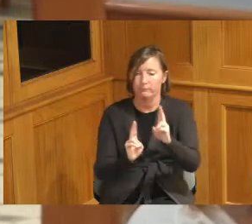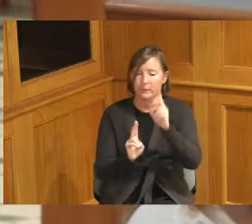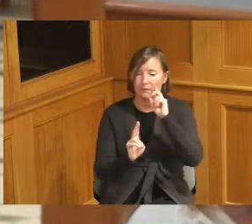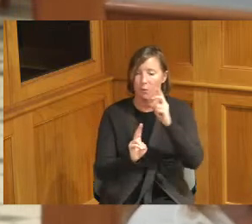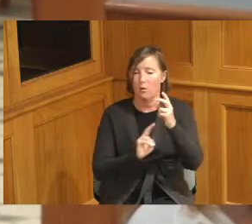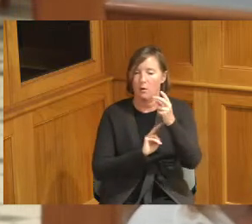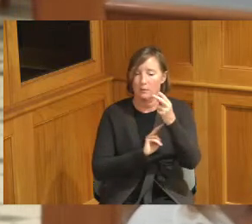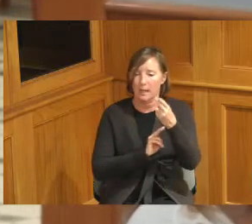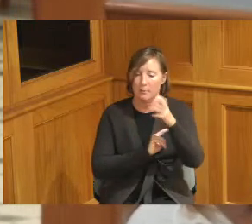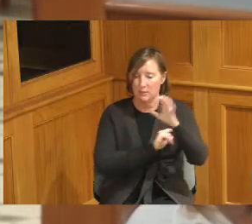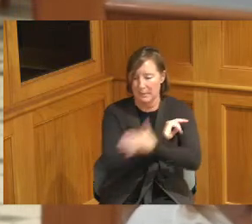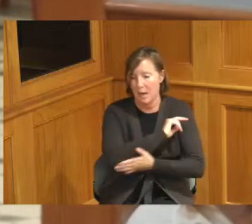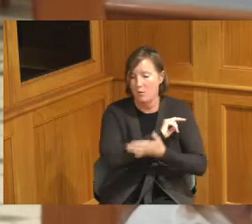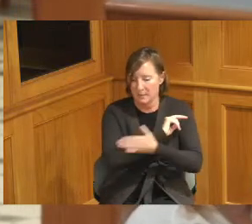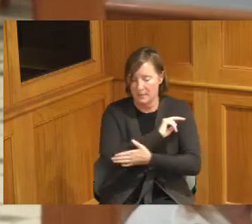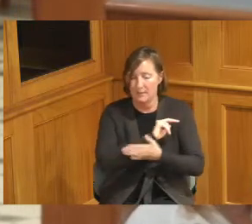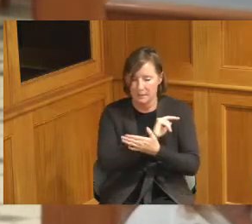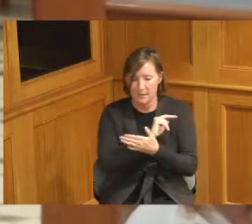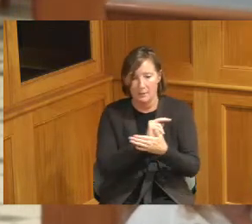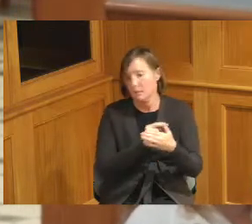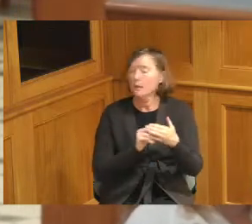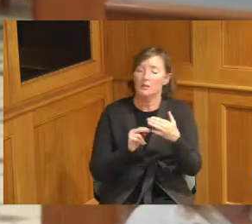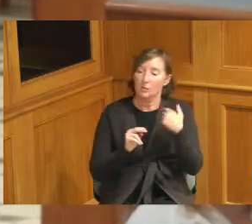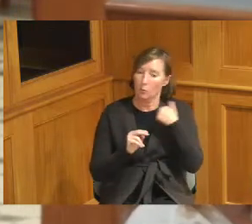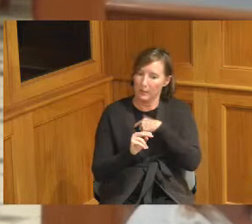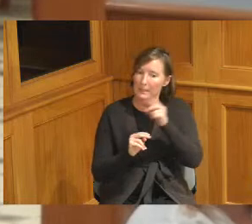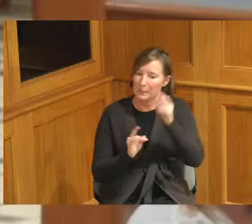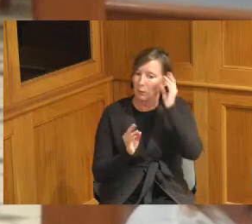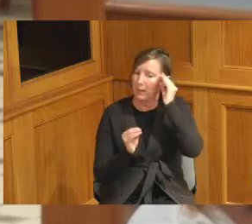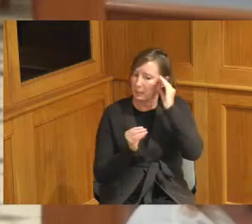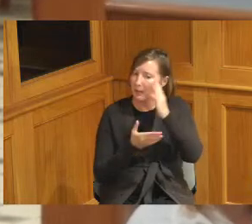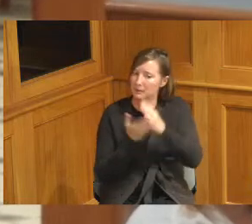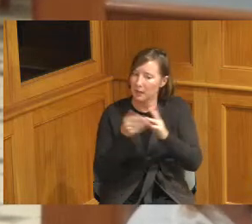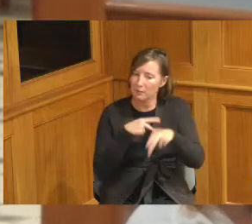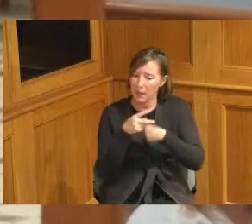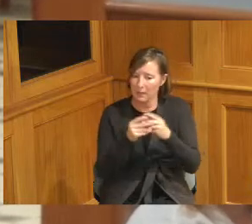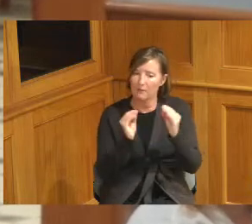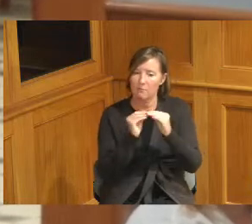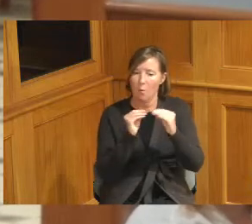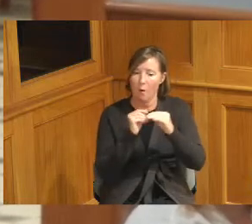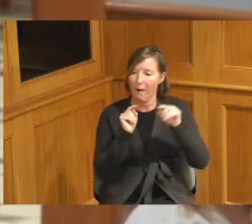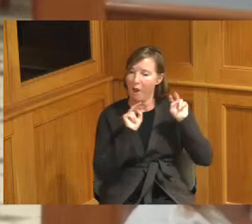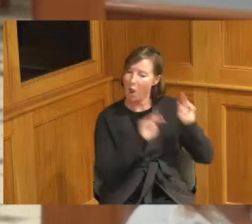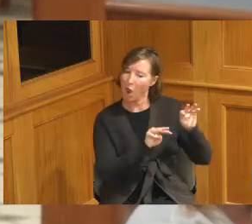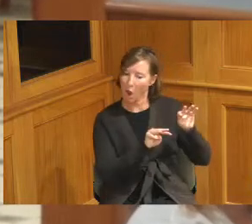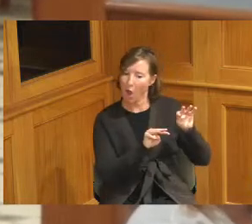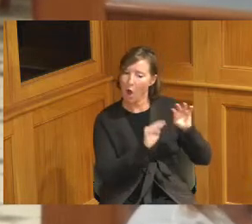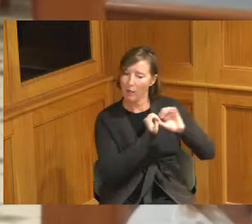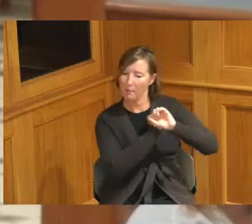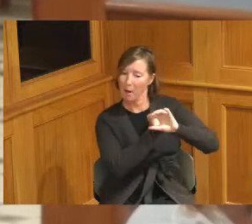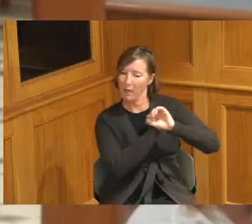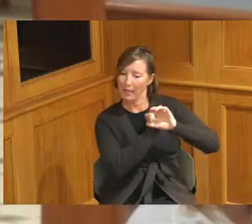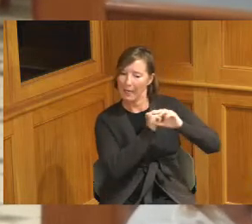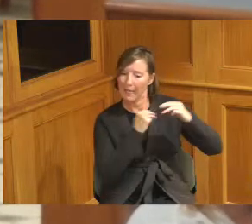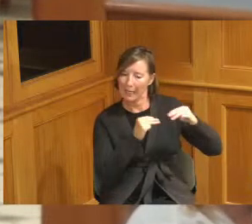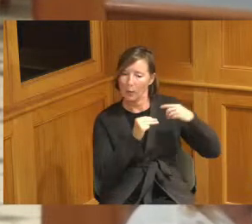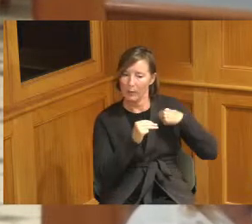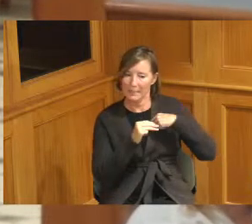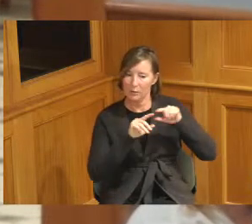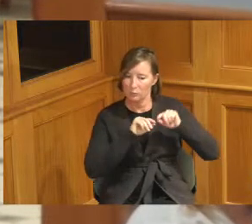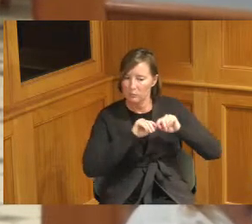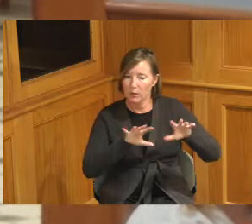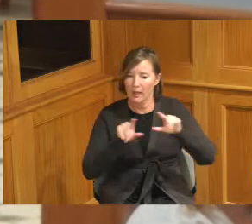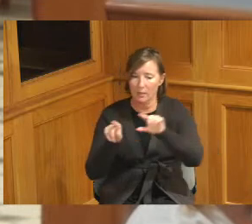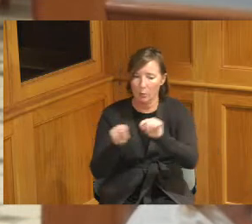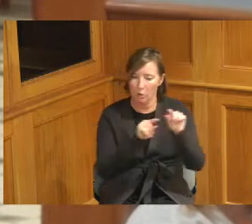that as we're looking at budget, some kind of marketing or whatever you need on marketing, because I think the word needs to get out that we have